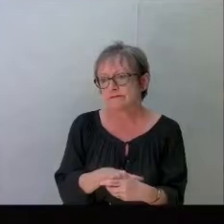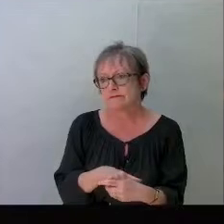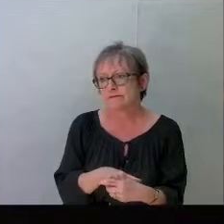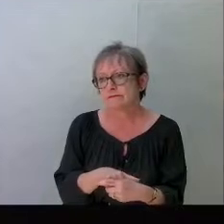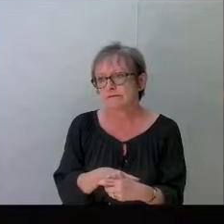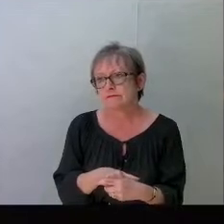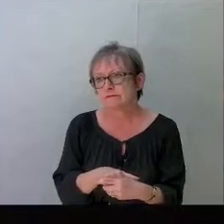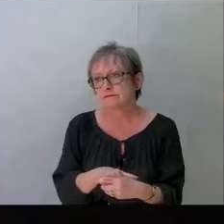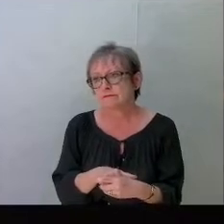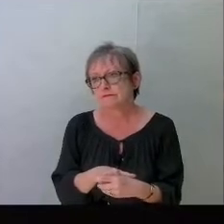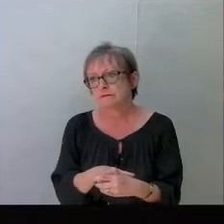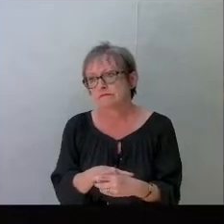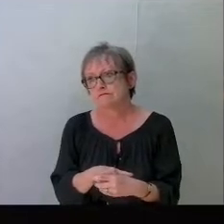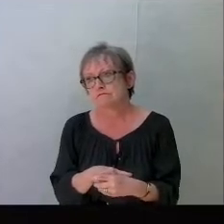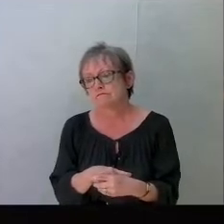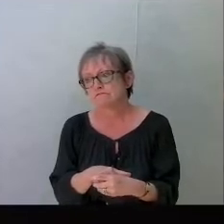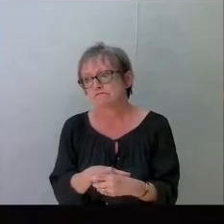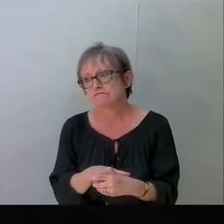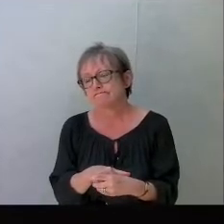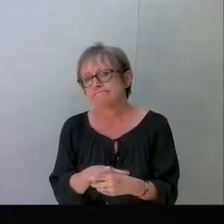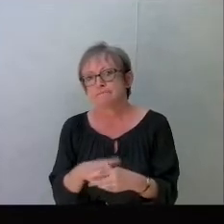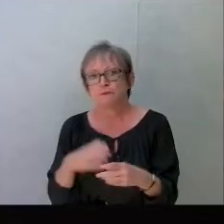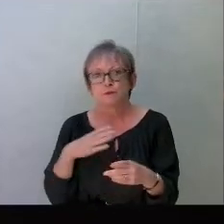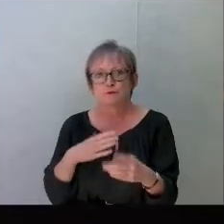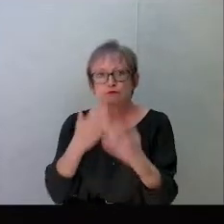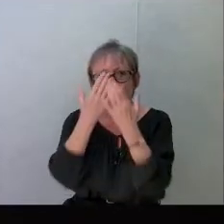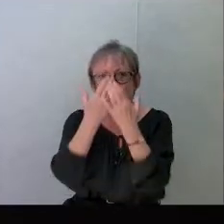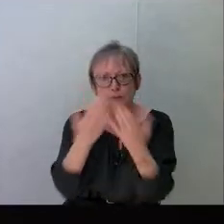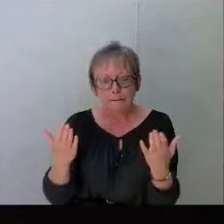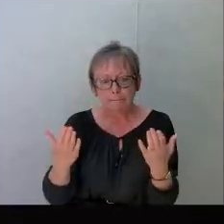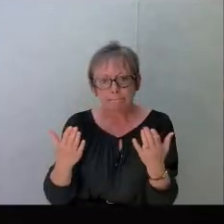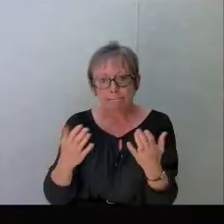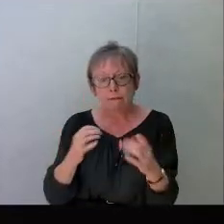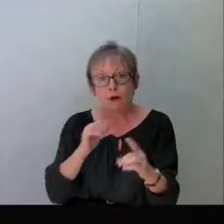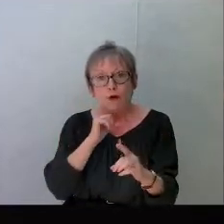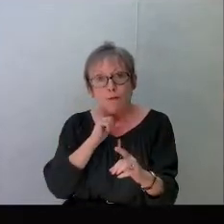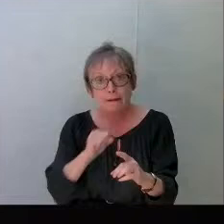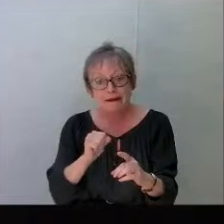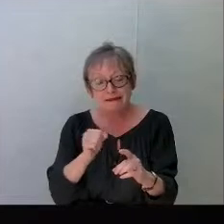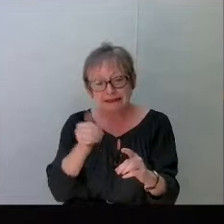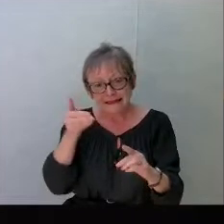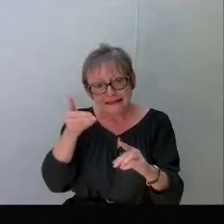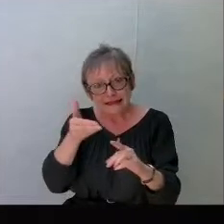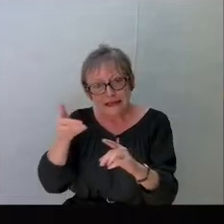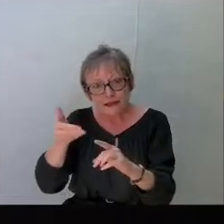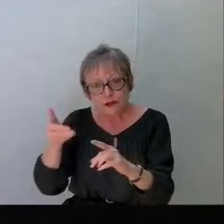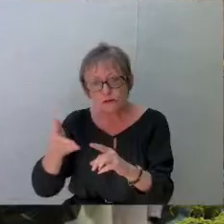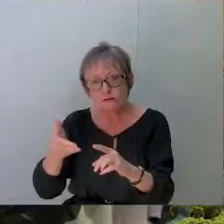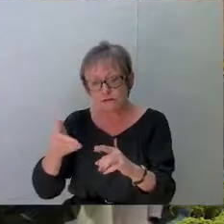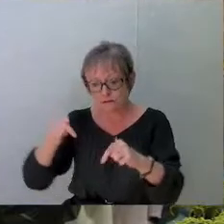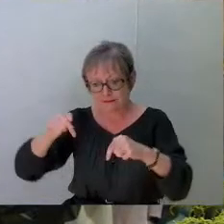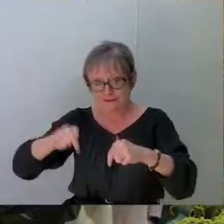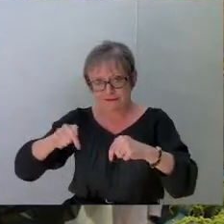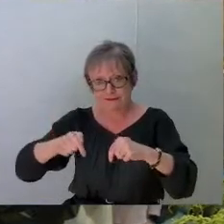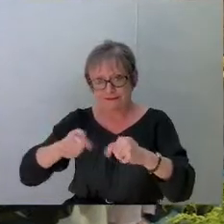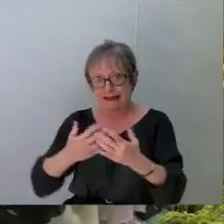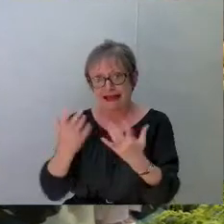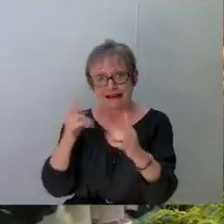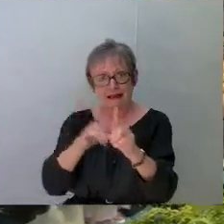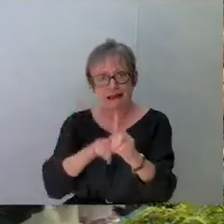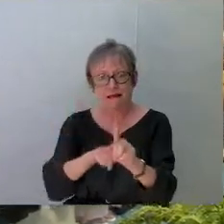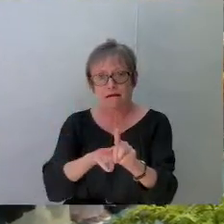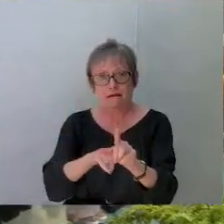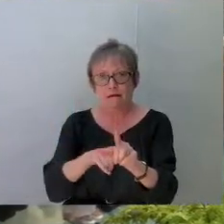I want to pay tribute to you all because your dedication, your commitment to get to this point in any year,